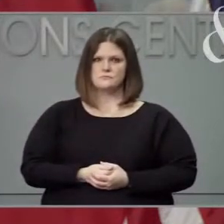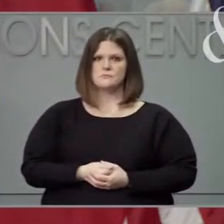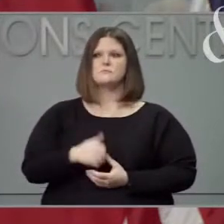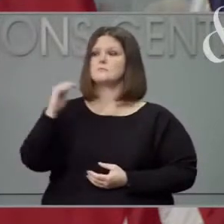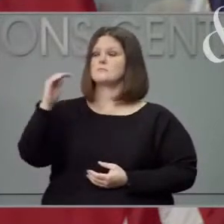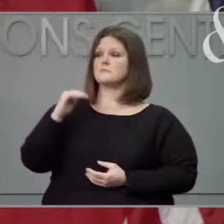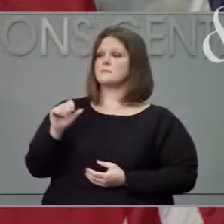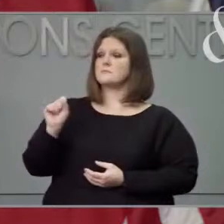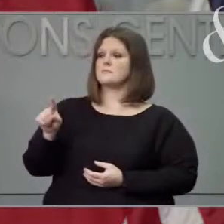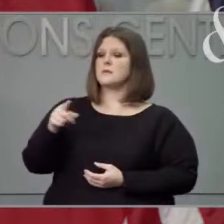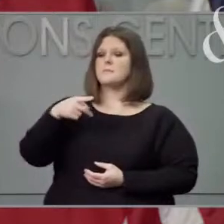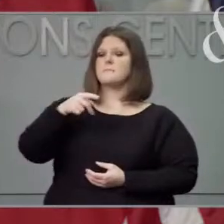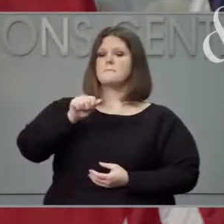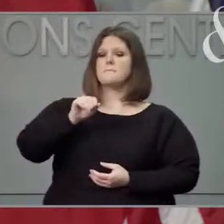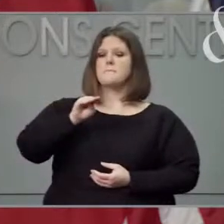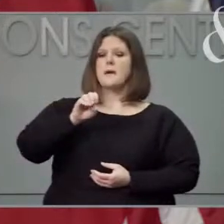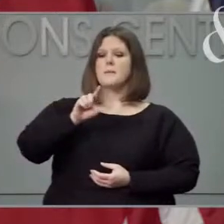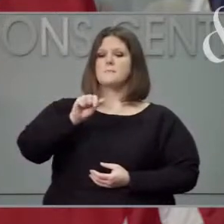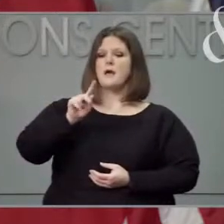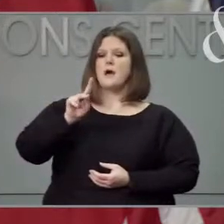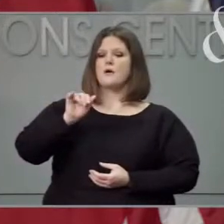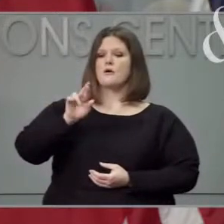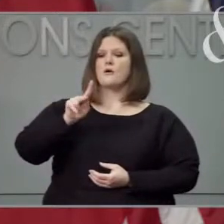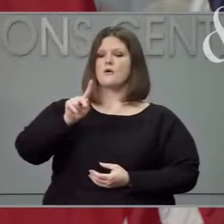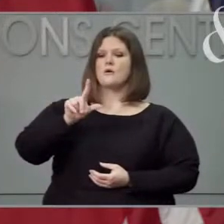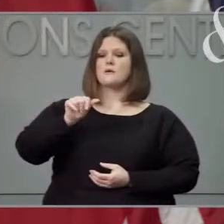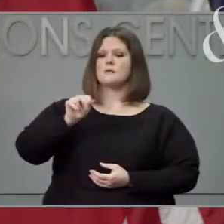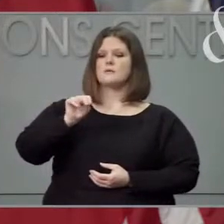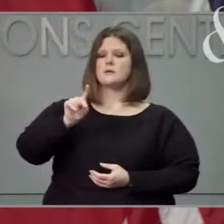Our next question is from Pamela Kirkland with CNN.